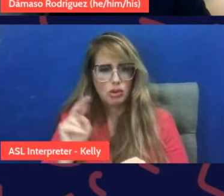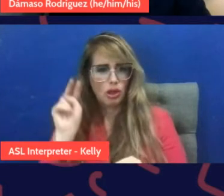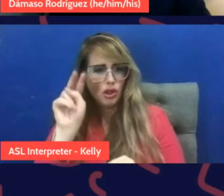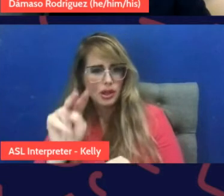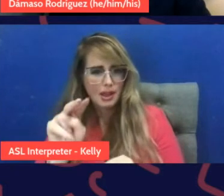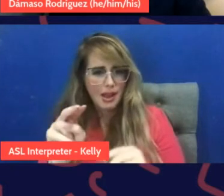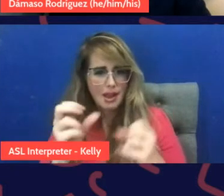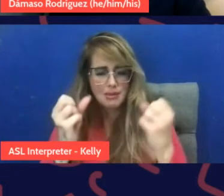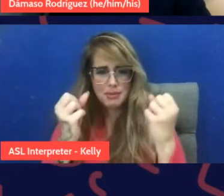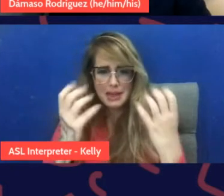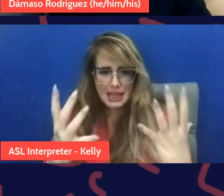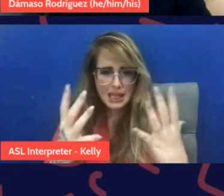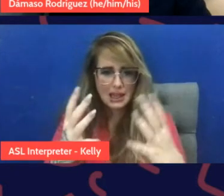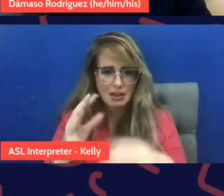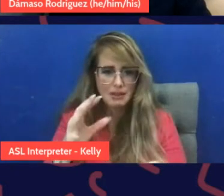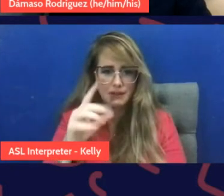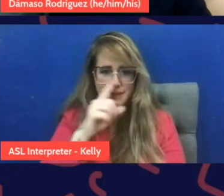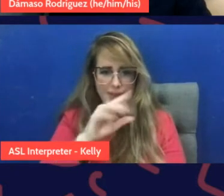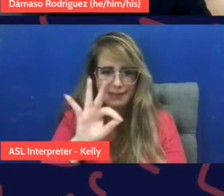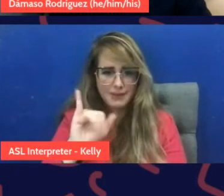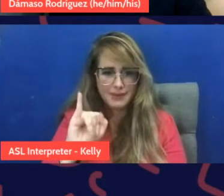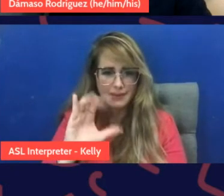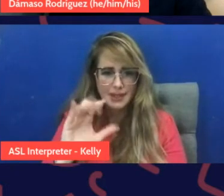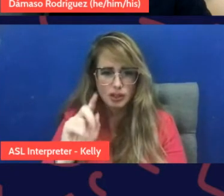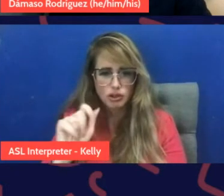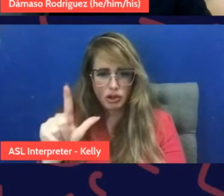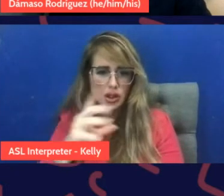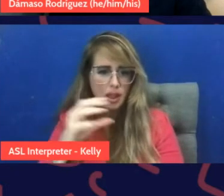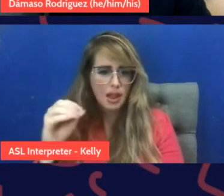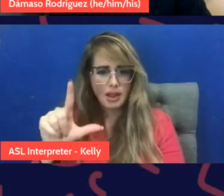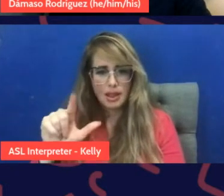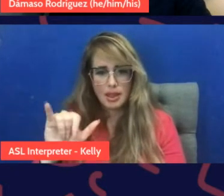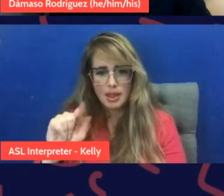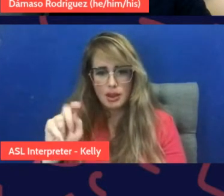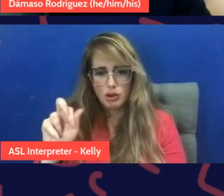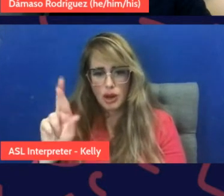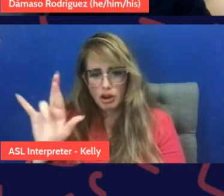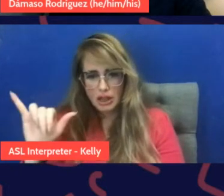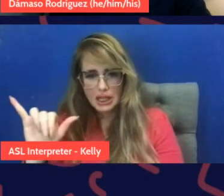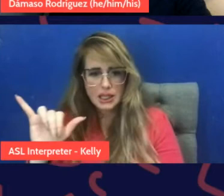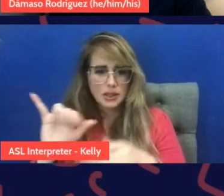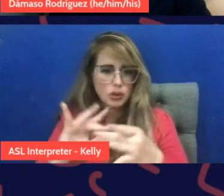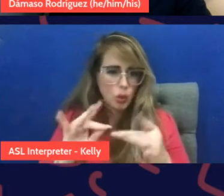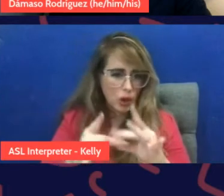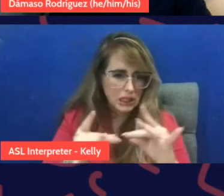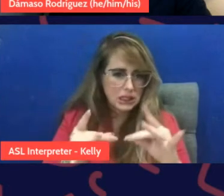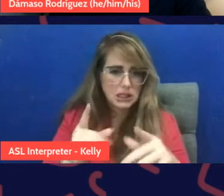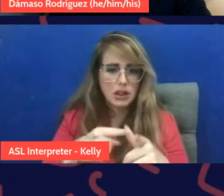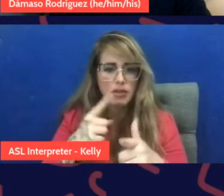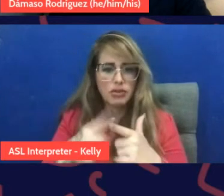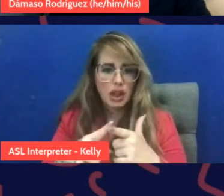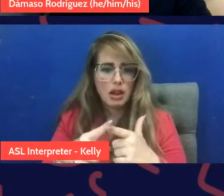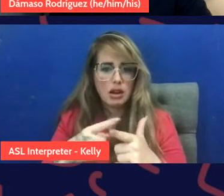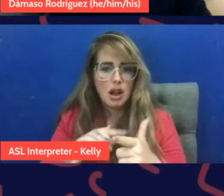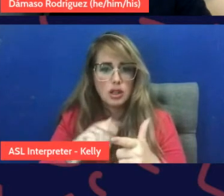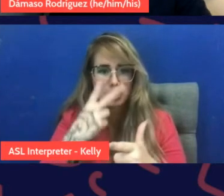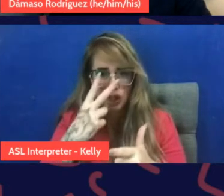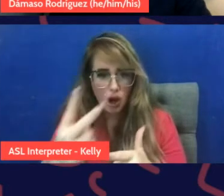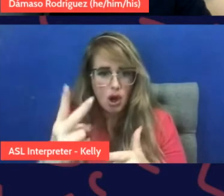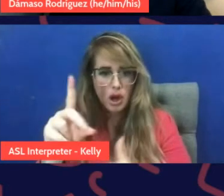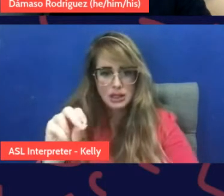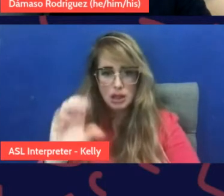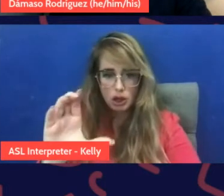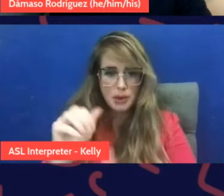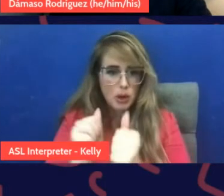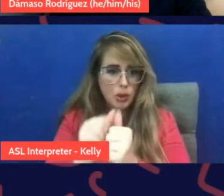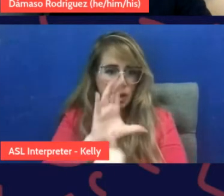of fictional and literary stories, and then I saw a documentary with a company